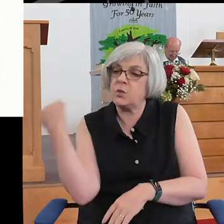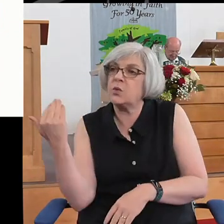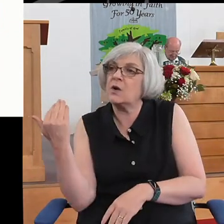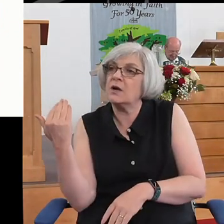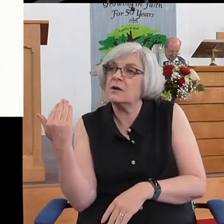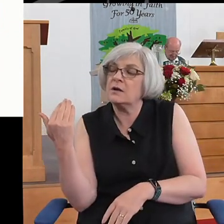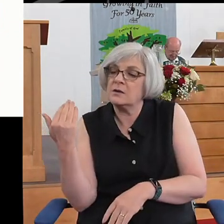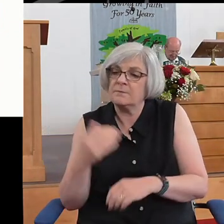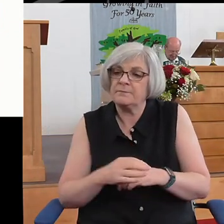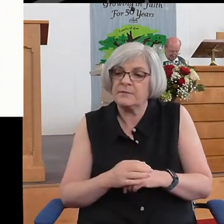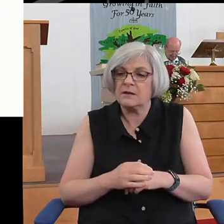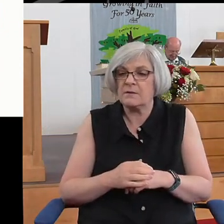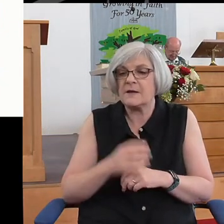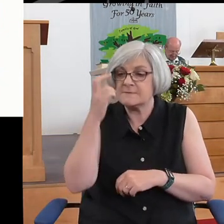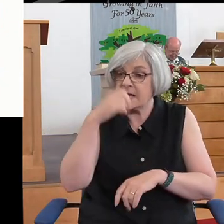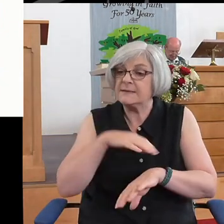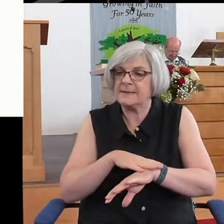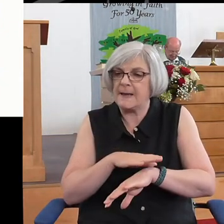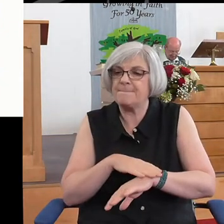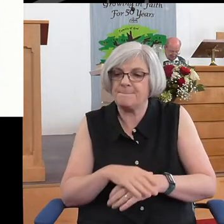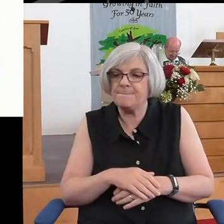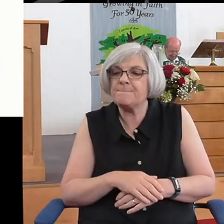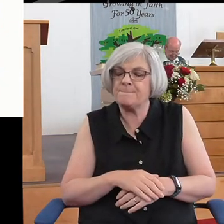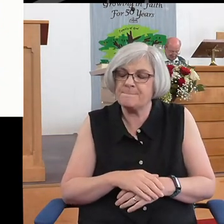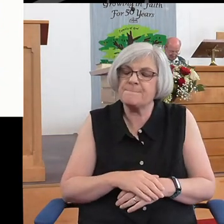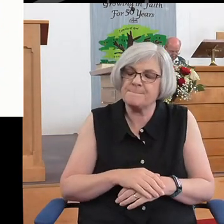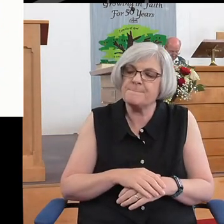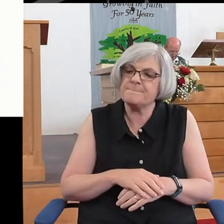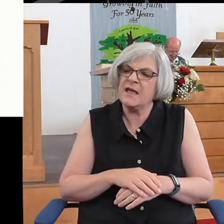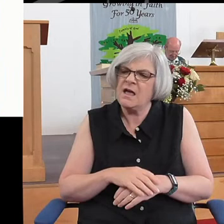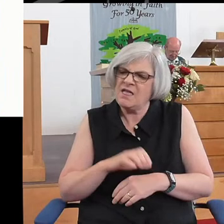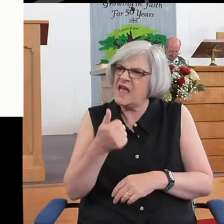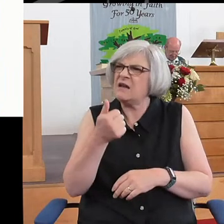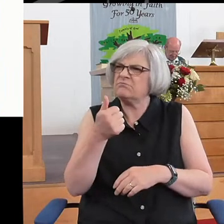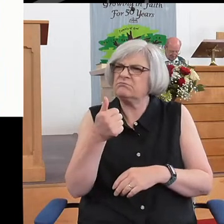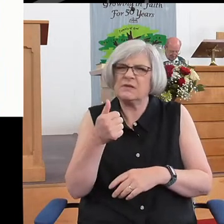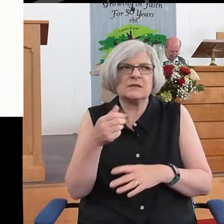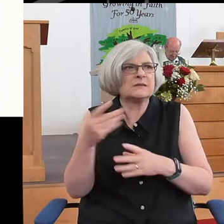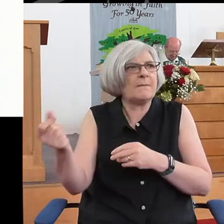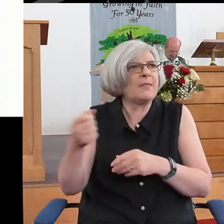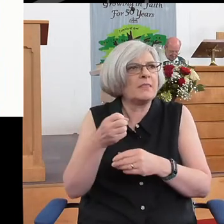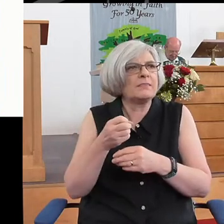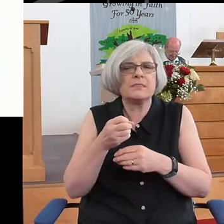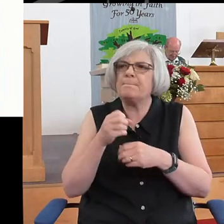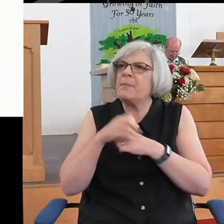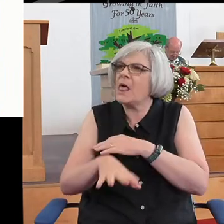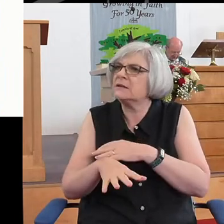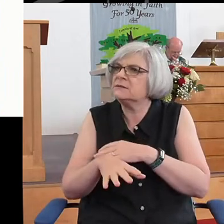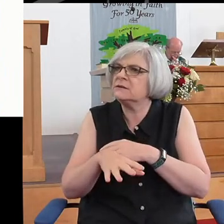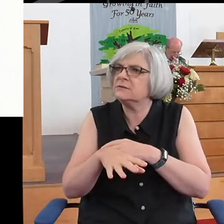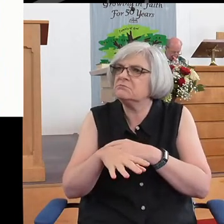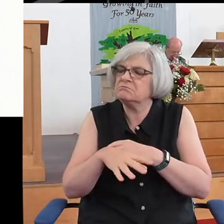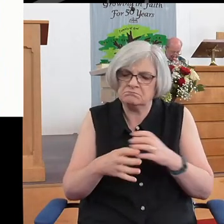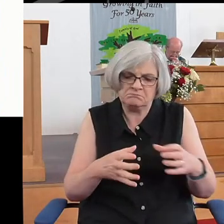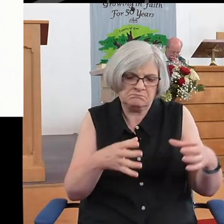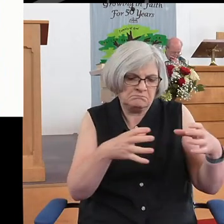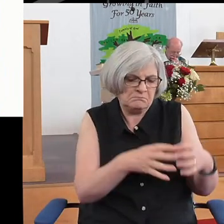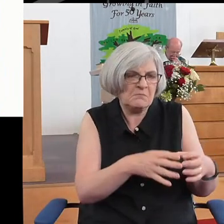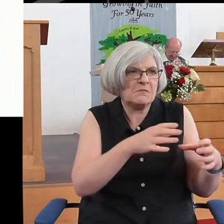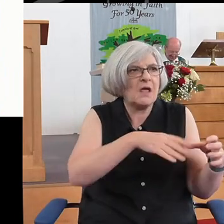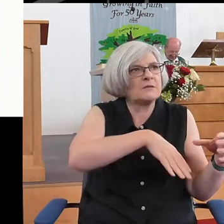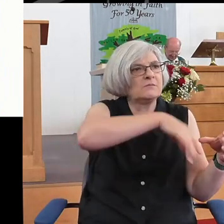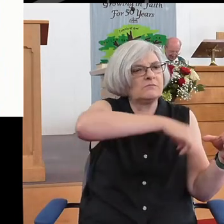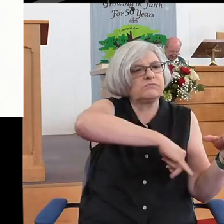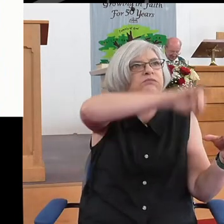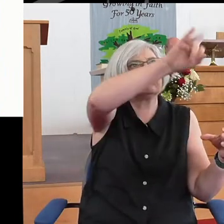at twilight. Then they are to take some of the blood and put it on the sides and tops of the